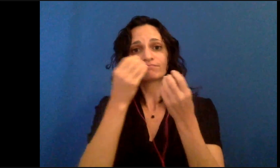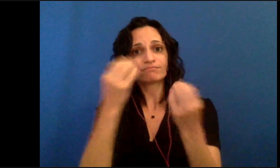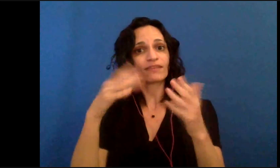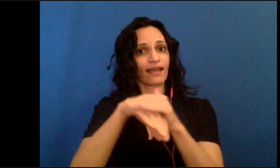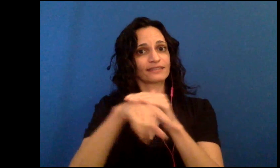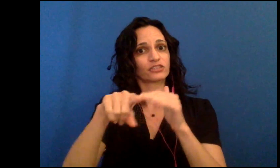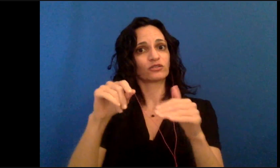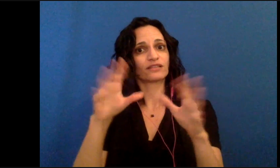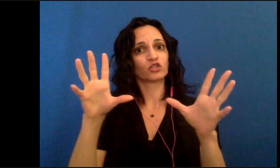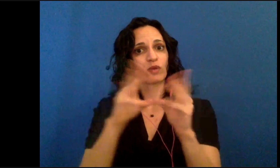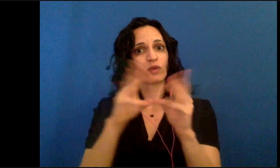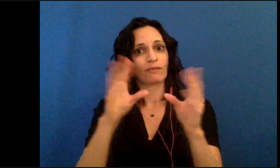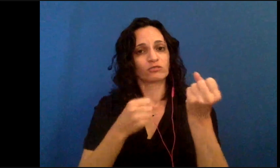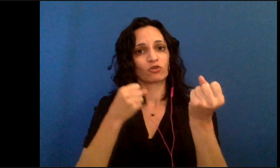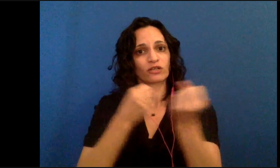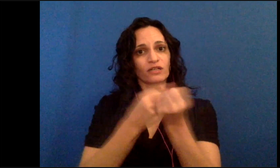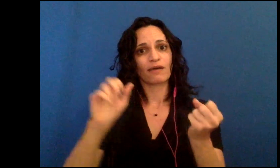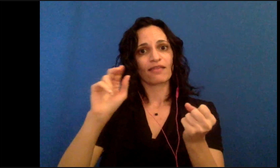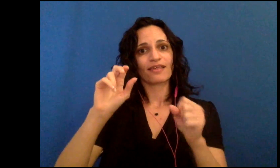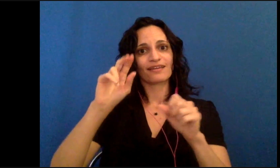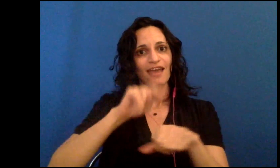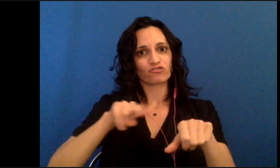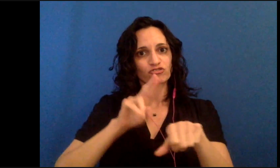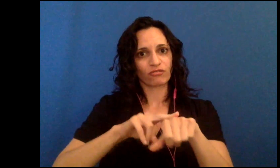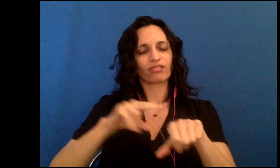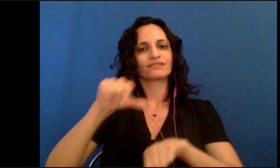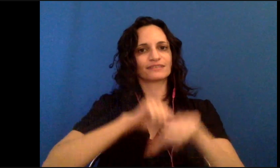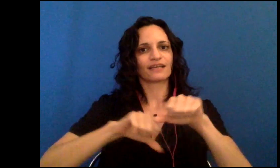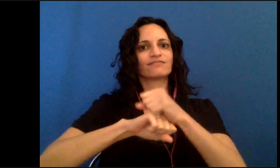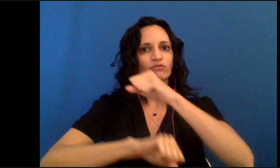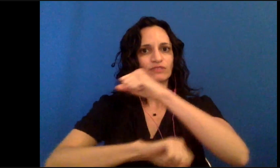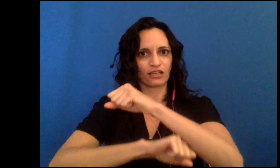National Science Foundation under grant number